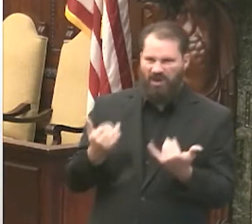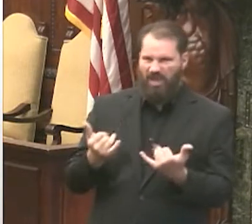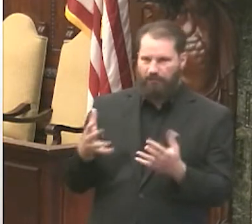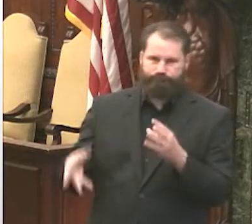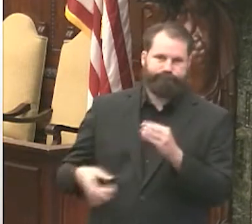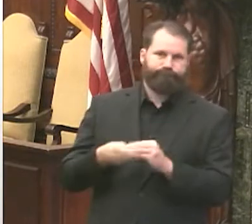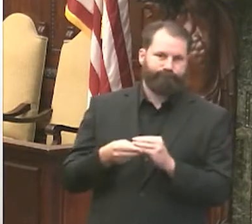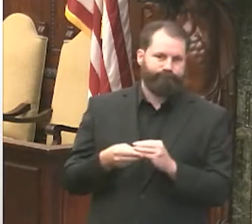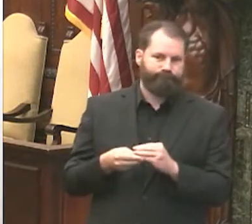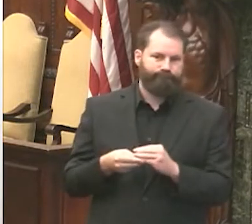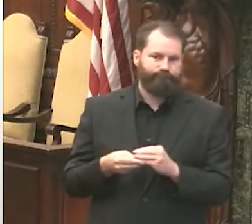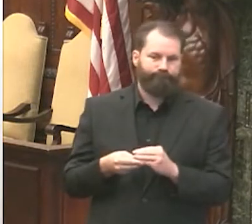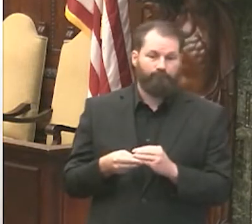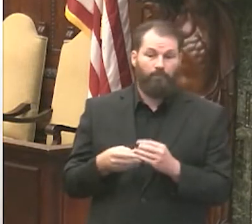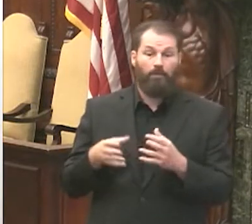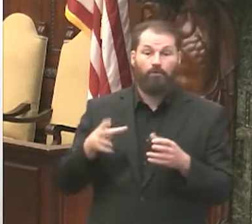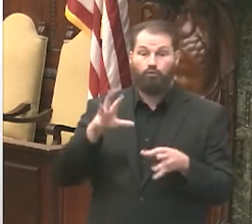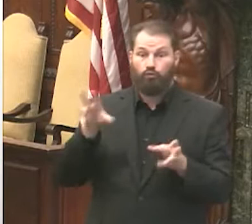today is